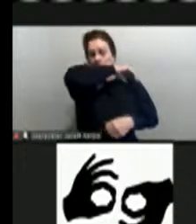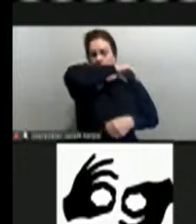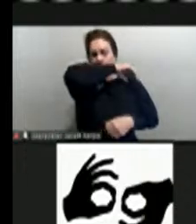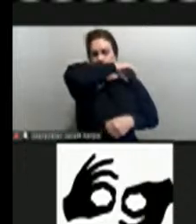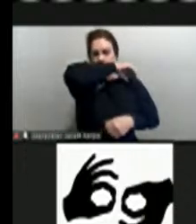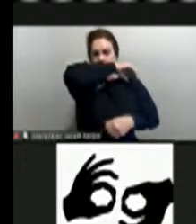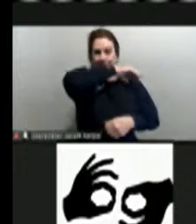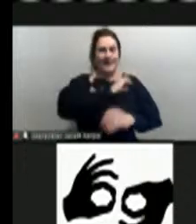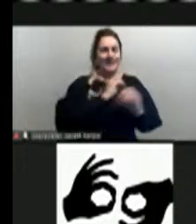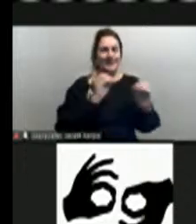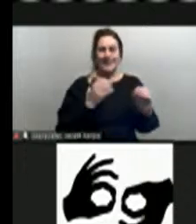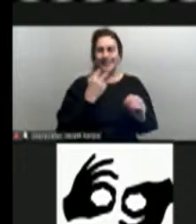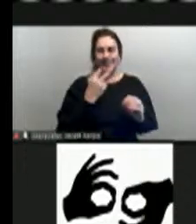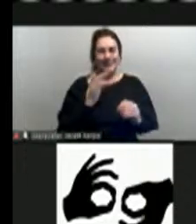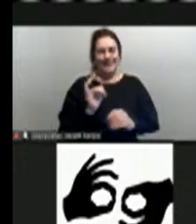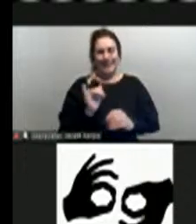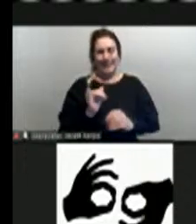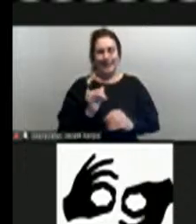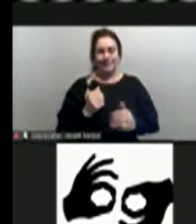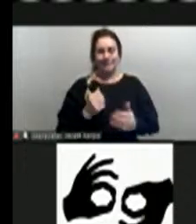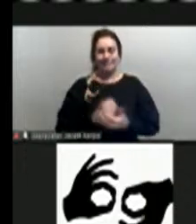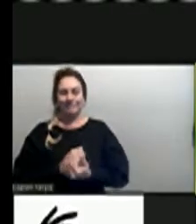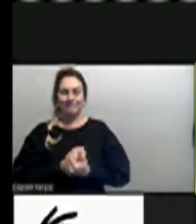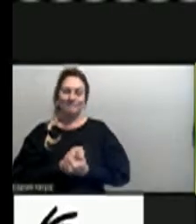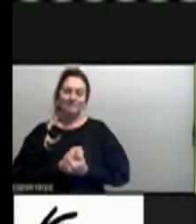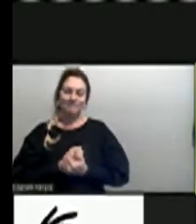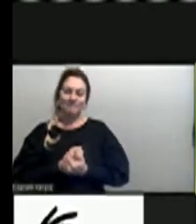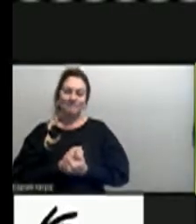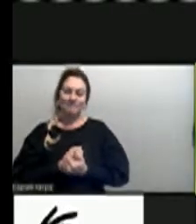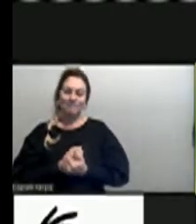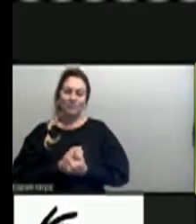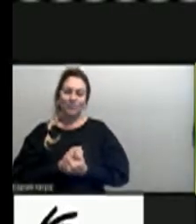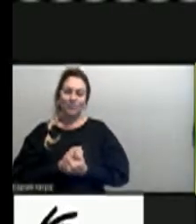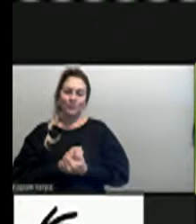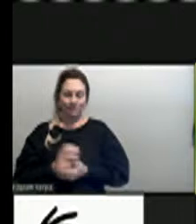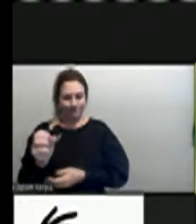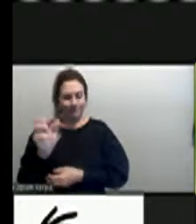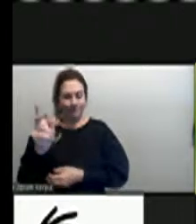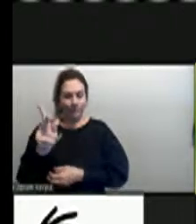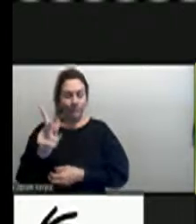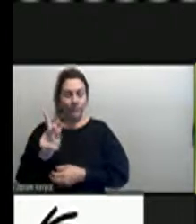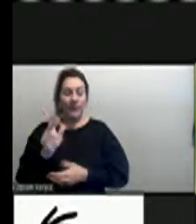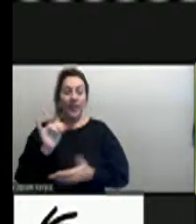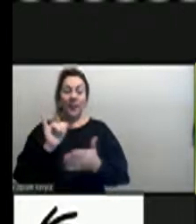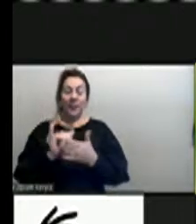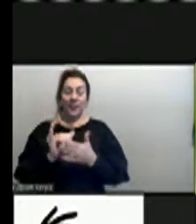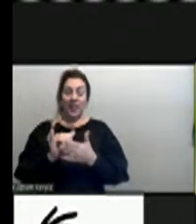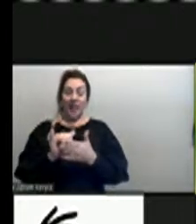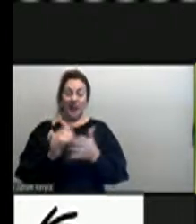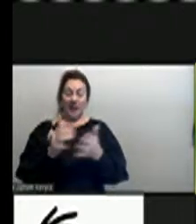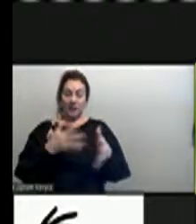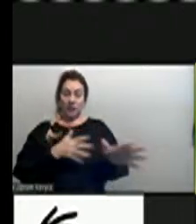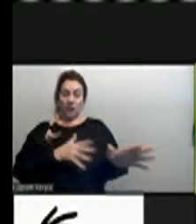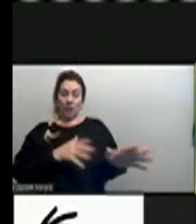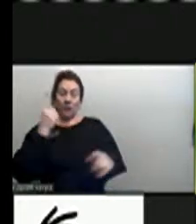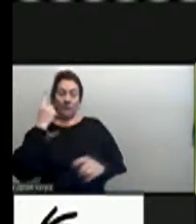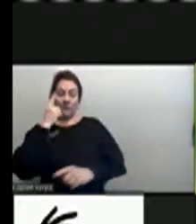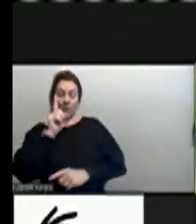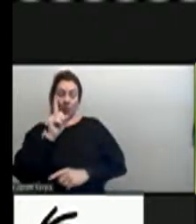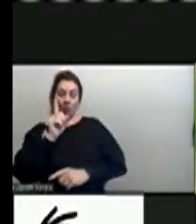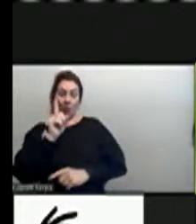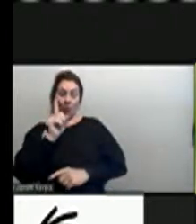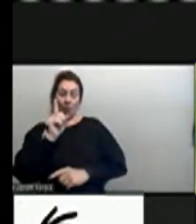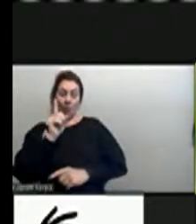Okay, Simone, looks like you're also unavailable. All right, that is all that I have for the speakers. I want to